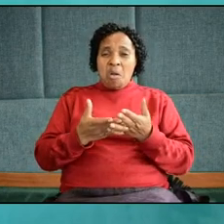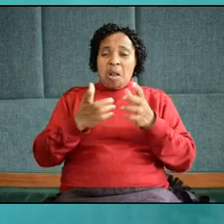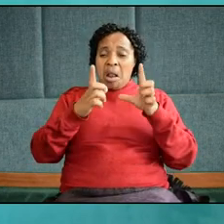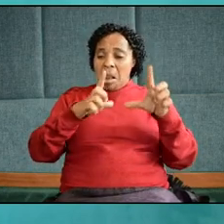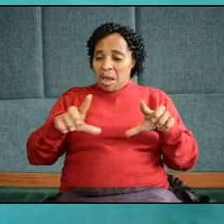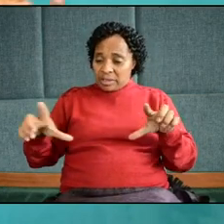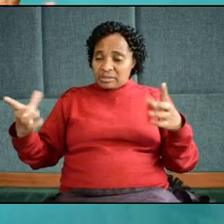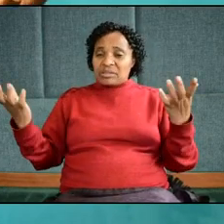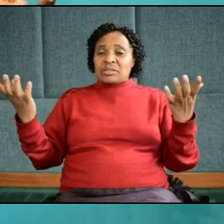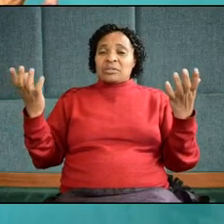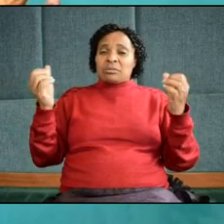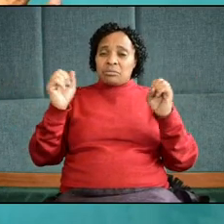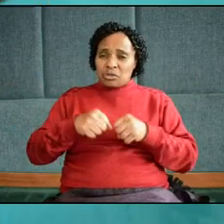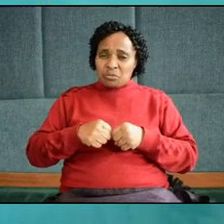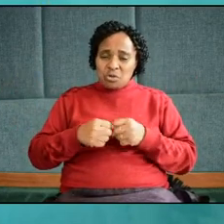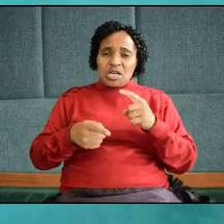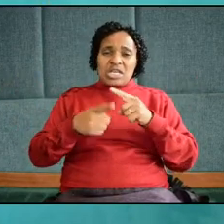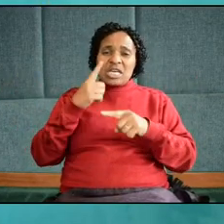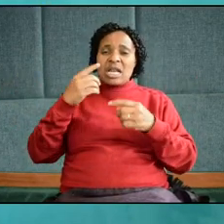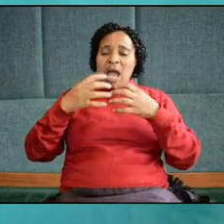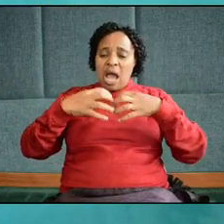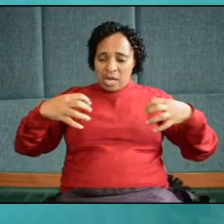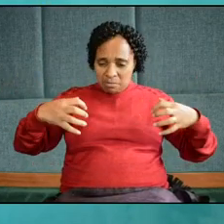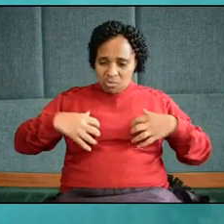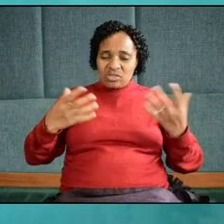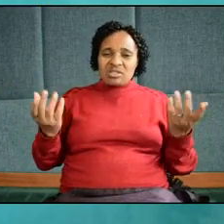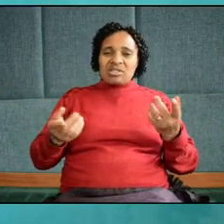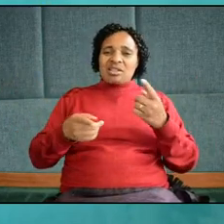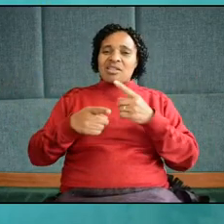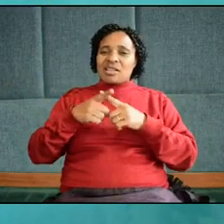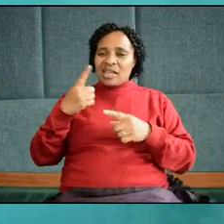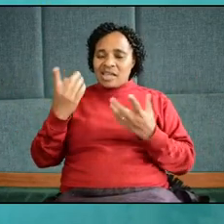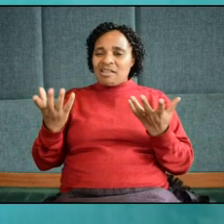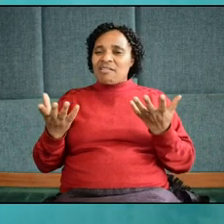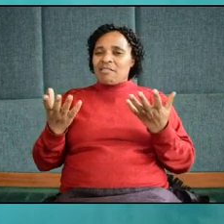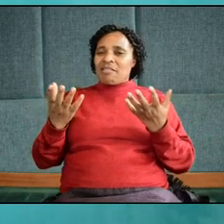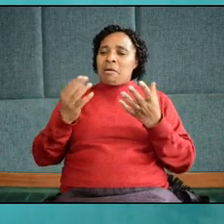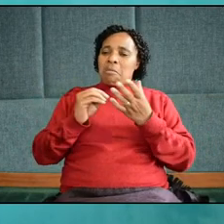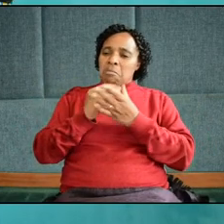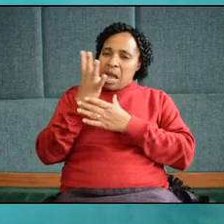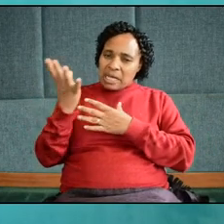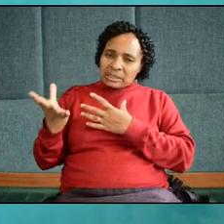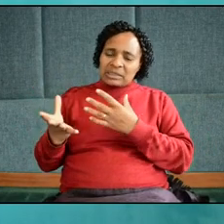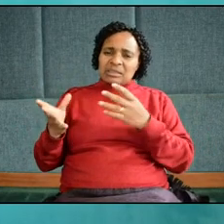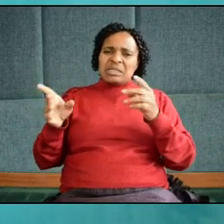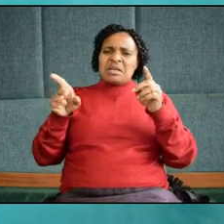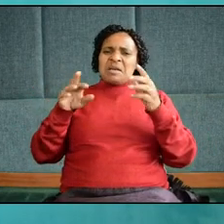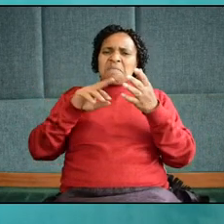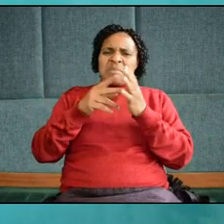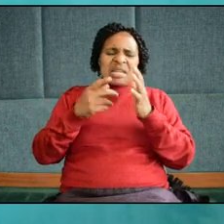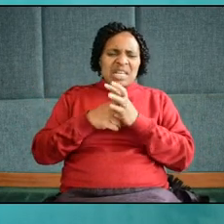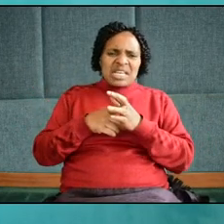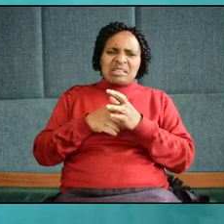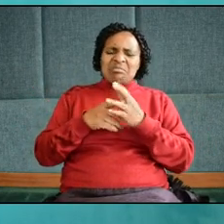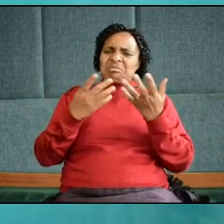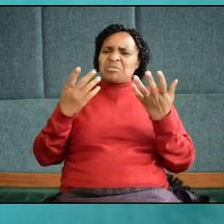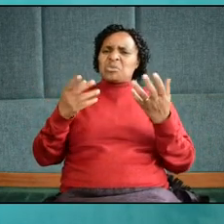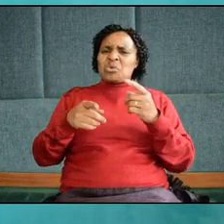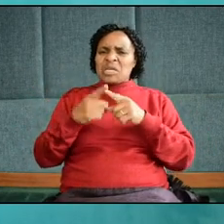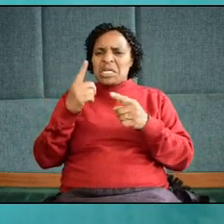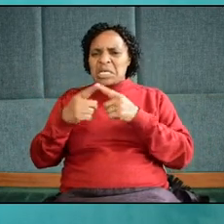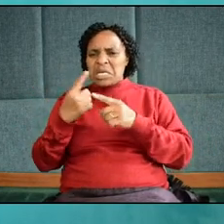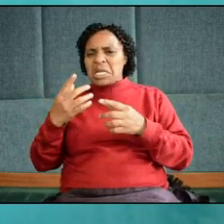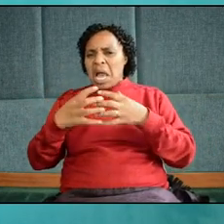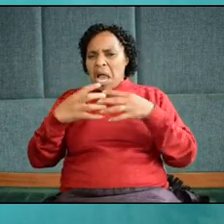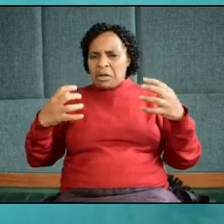plants. True. Or you'll kill animals, because the animals can very easily get stuck in those things or be stuck in wrappers and then they die.